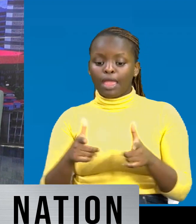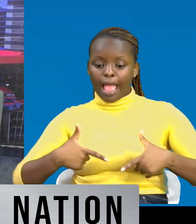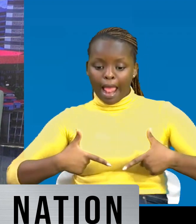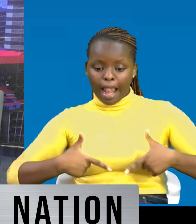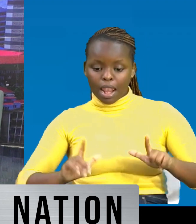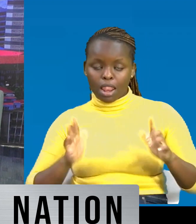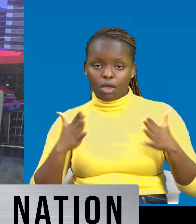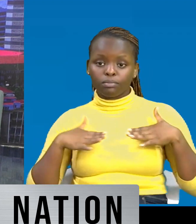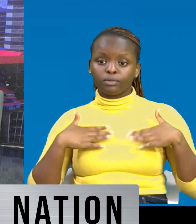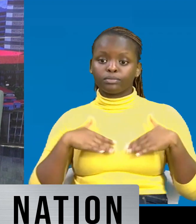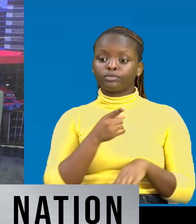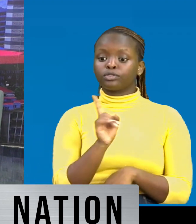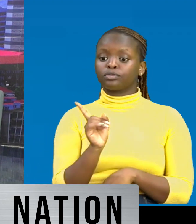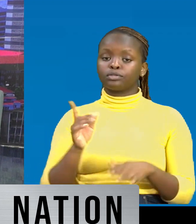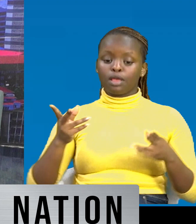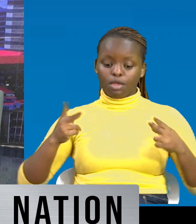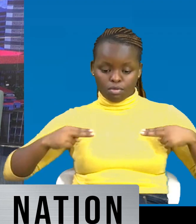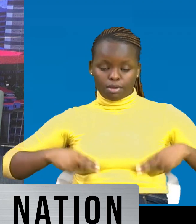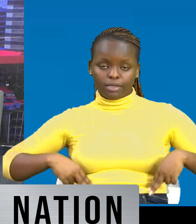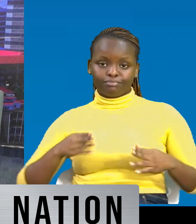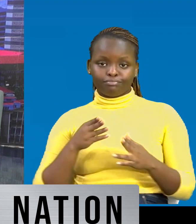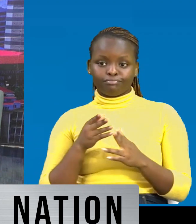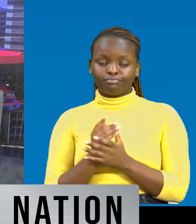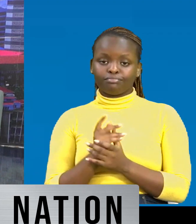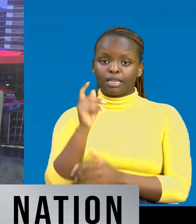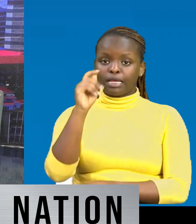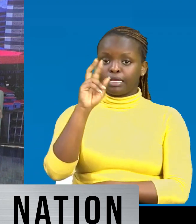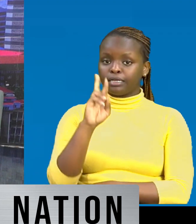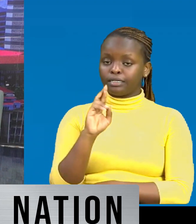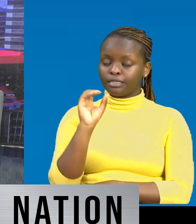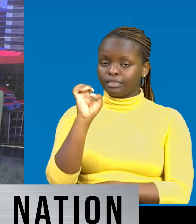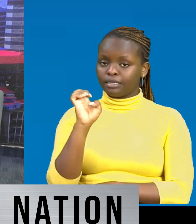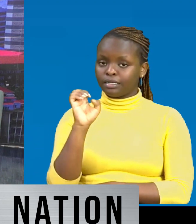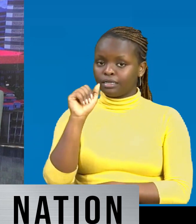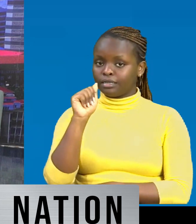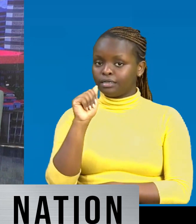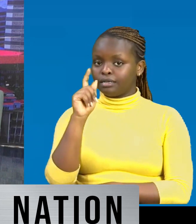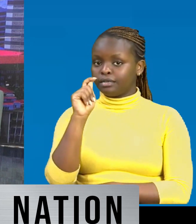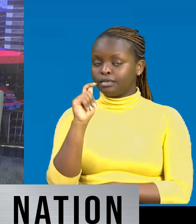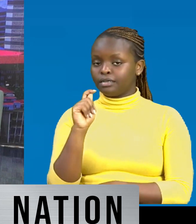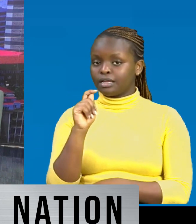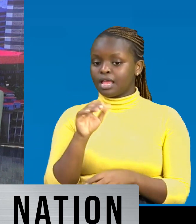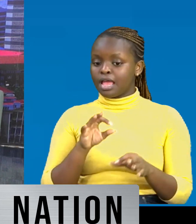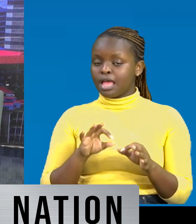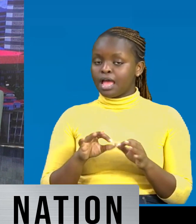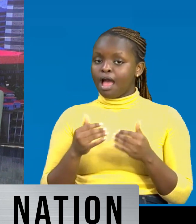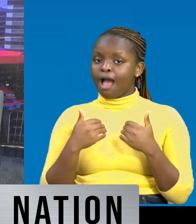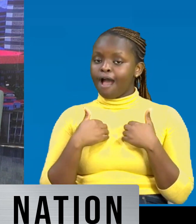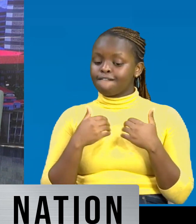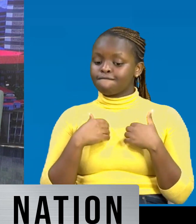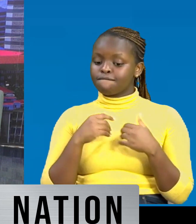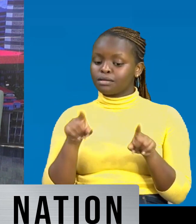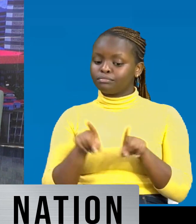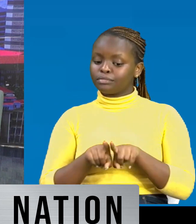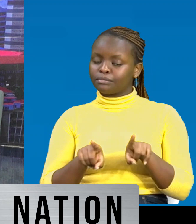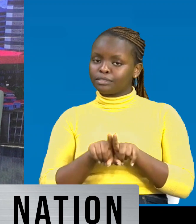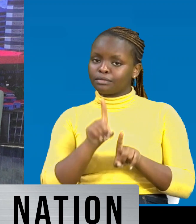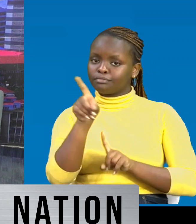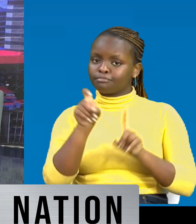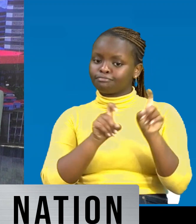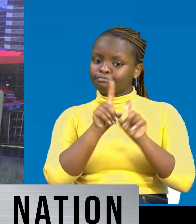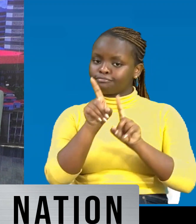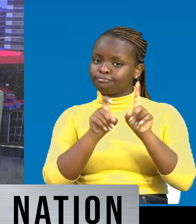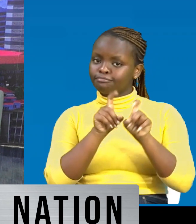people to humanely be treated, even if they are living. By the way, we are also having the same question in the